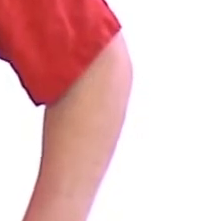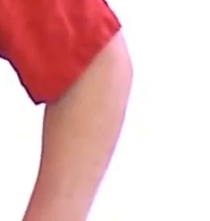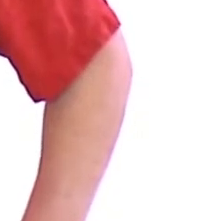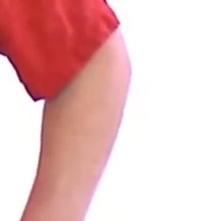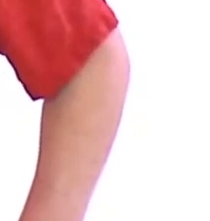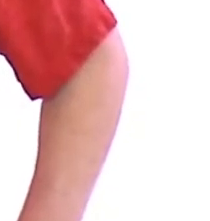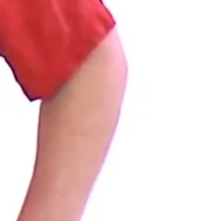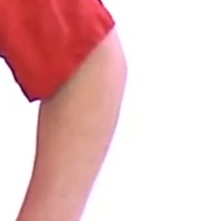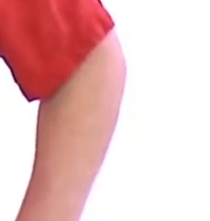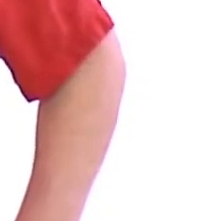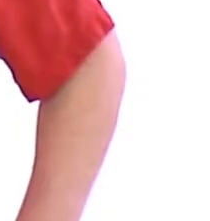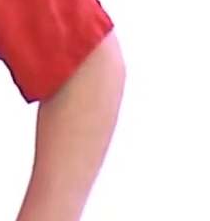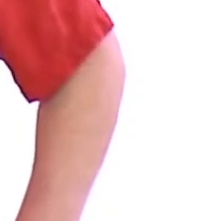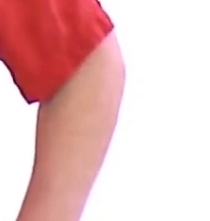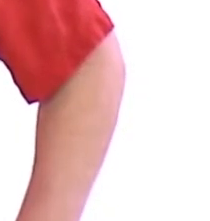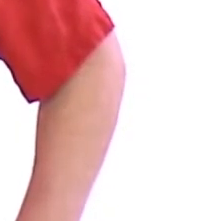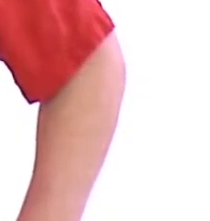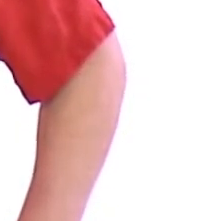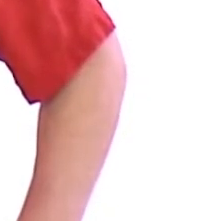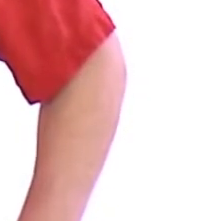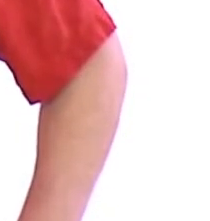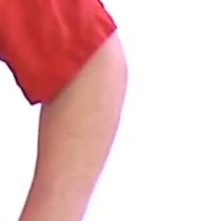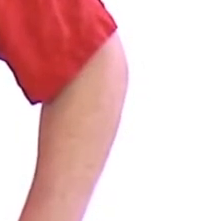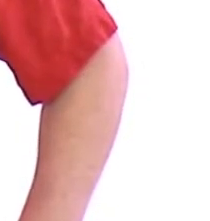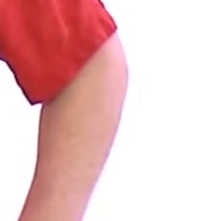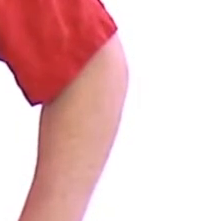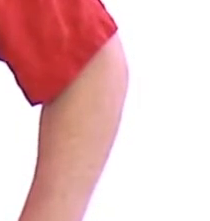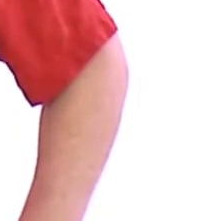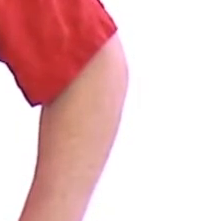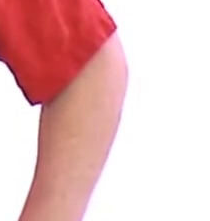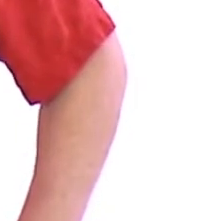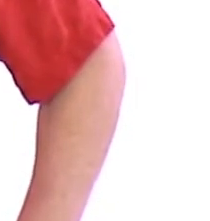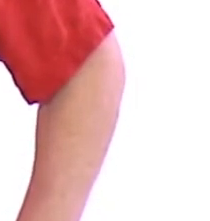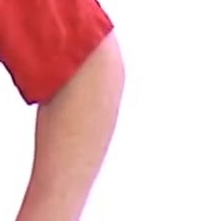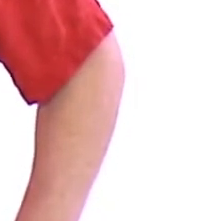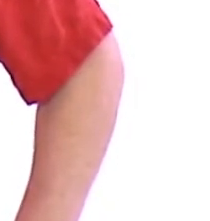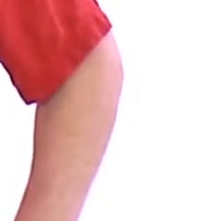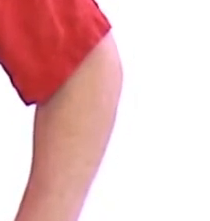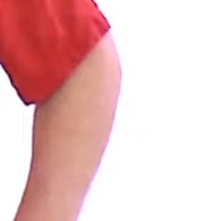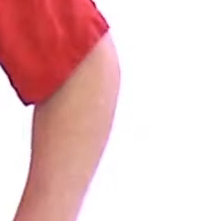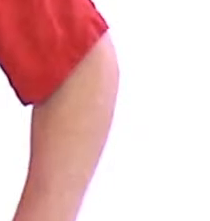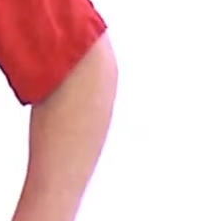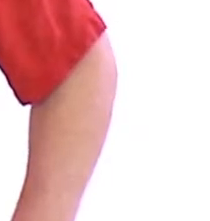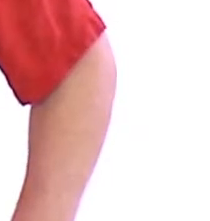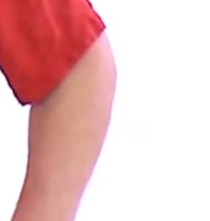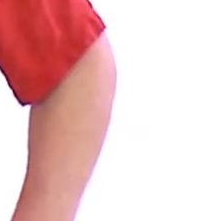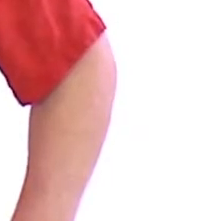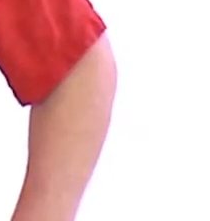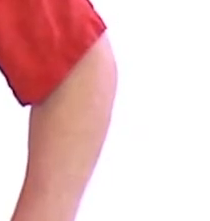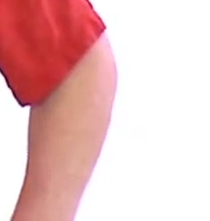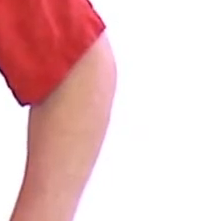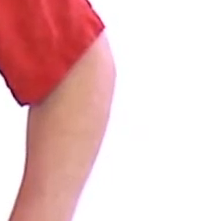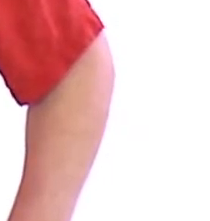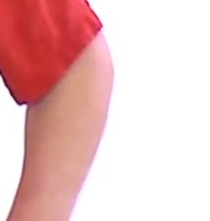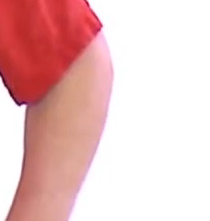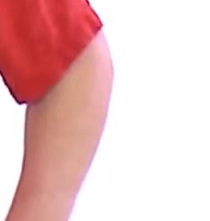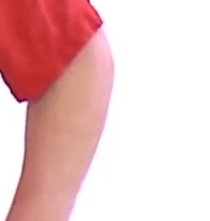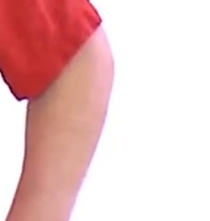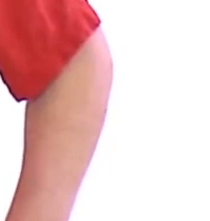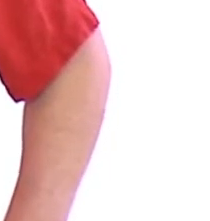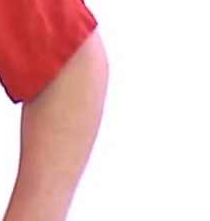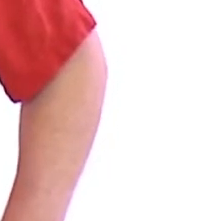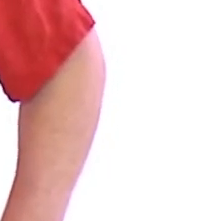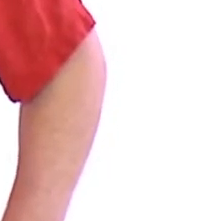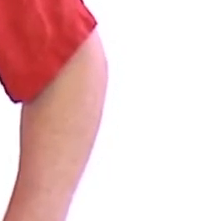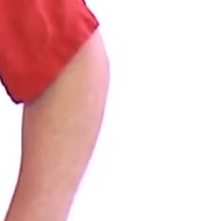details. And then there's also about how the device performs and where it might be used and what's important to various classes